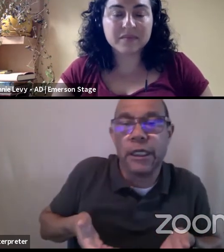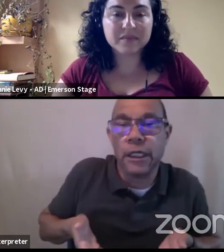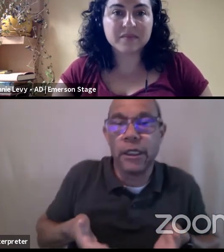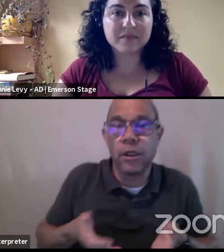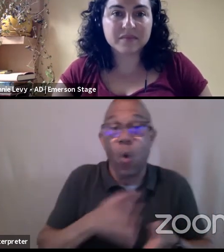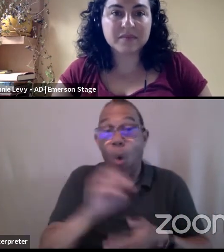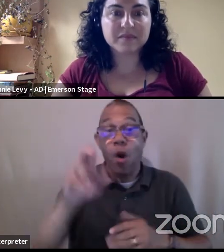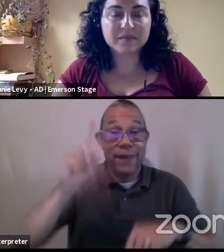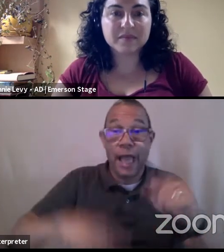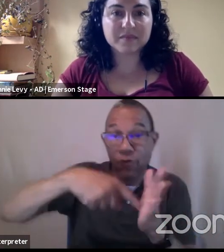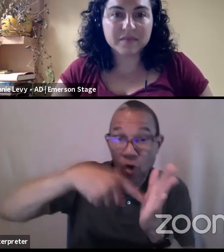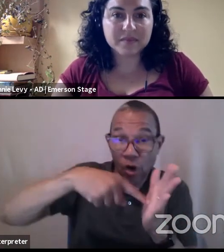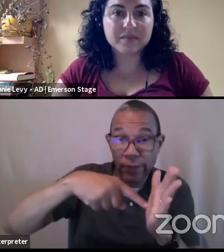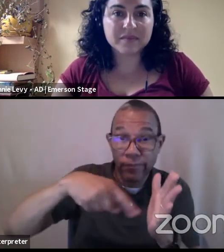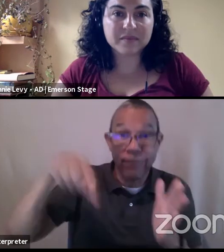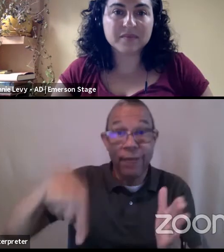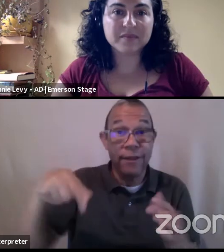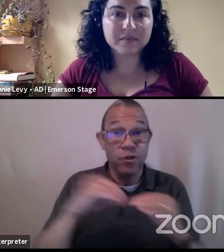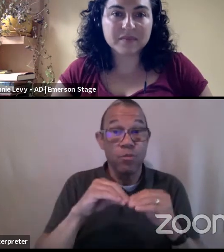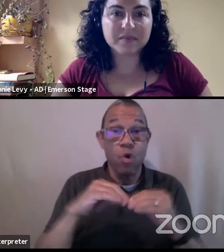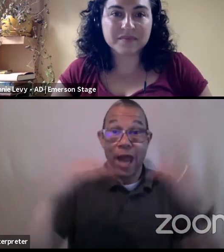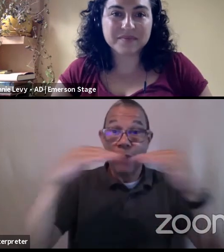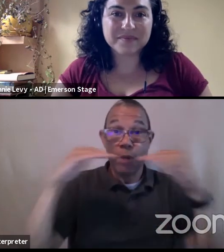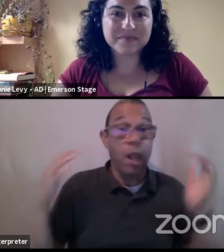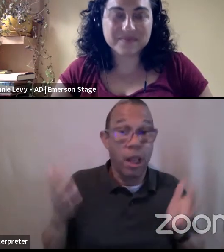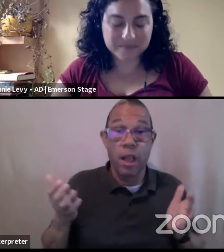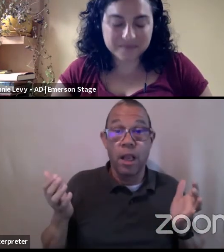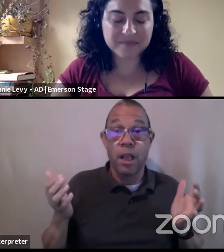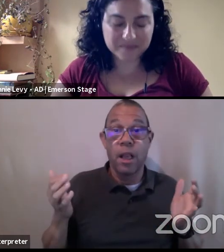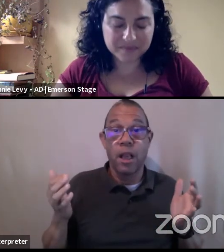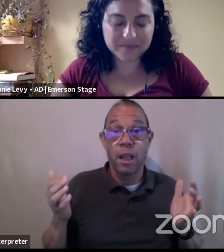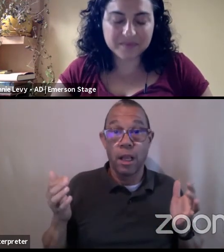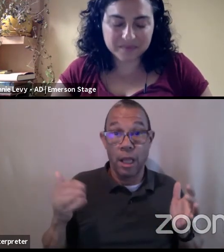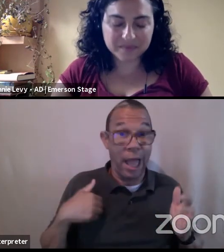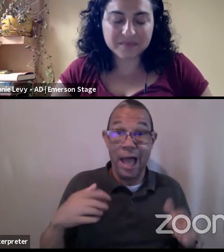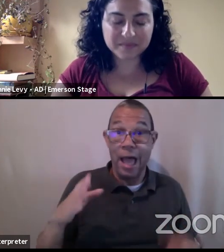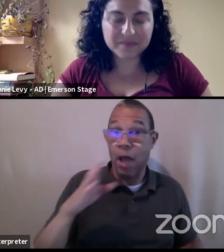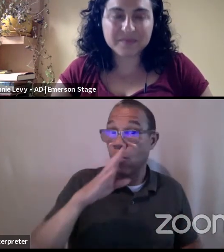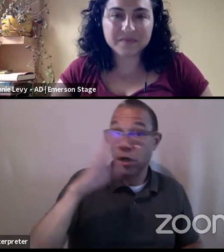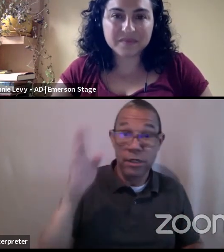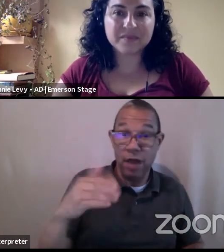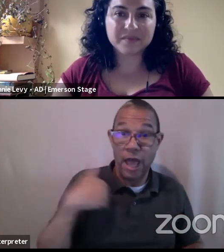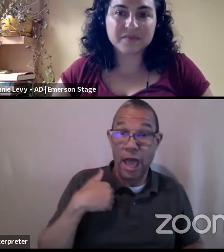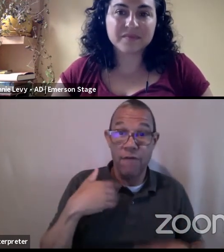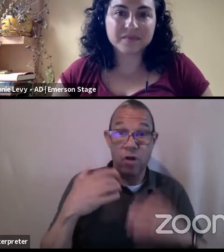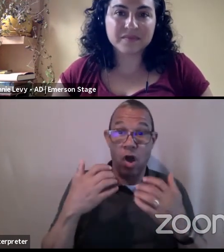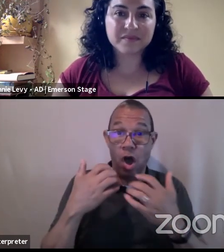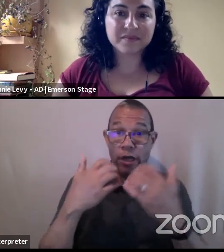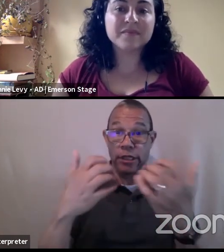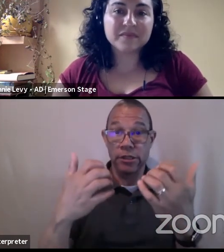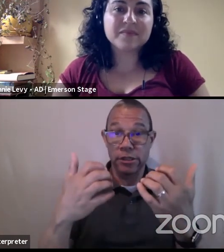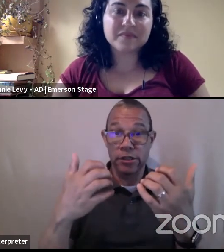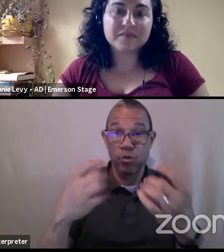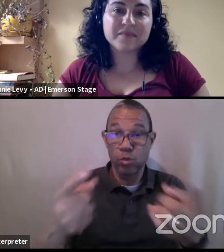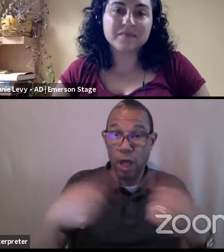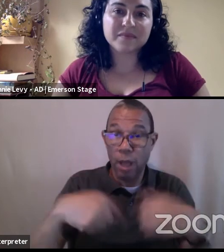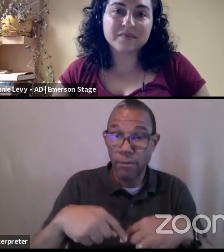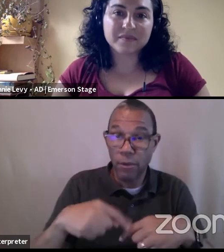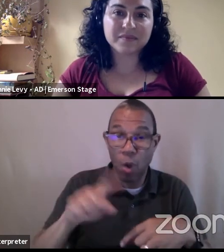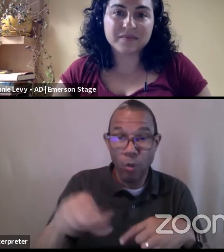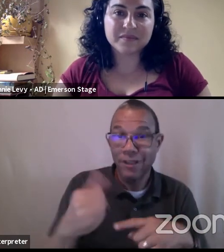equitable. And, and I would never have these audiences from, from, you know, 15, 20 minute drive for us.